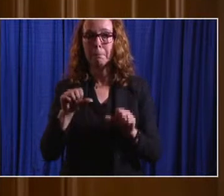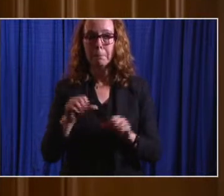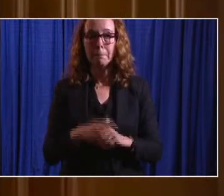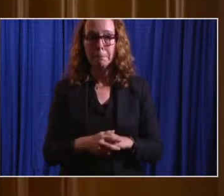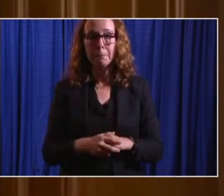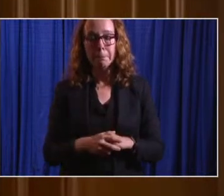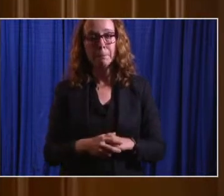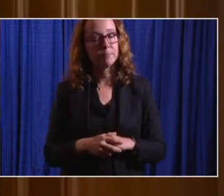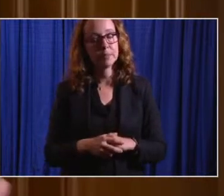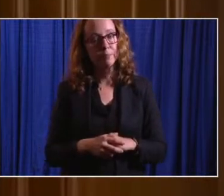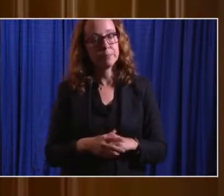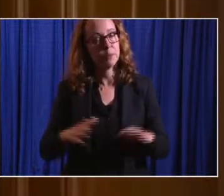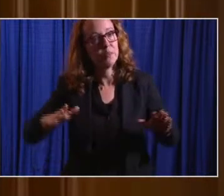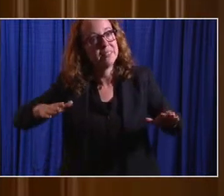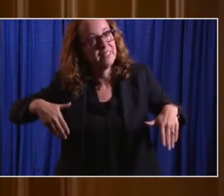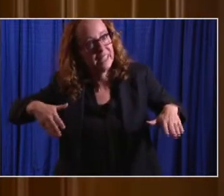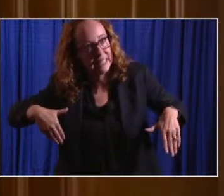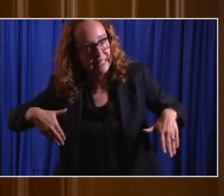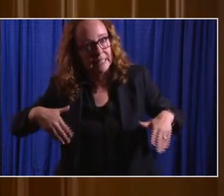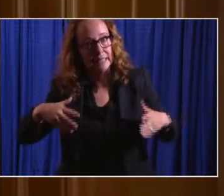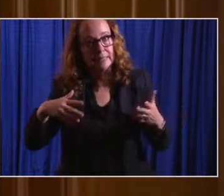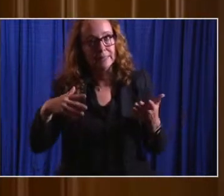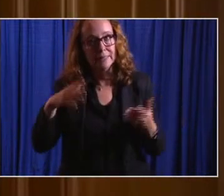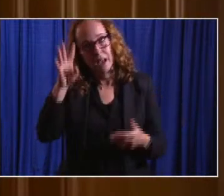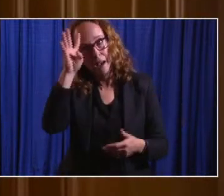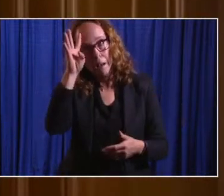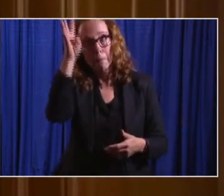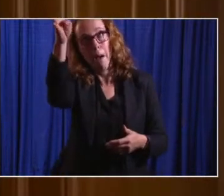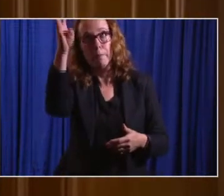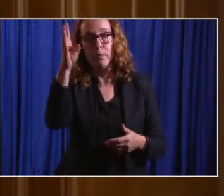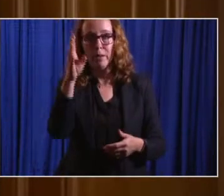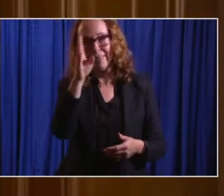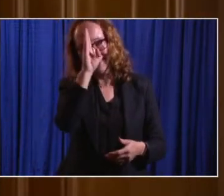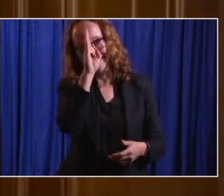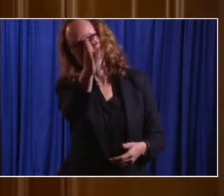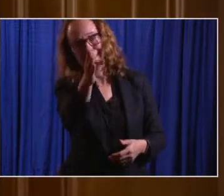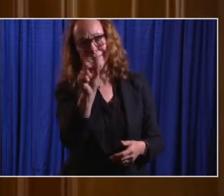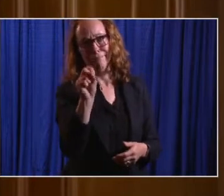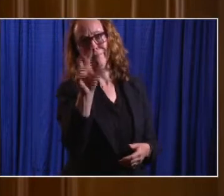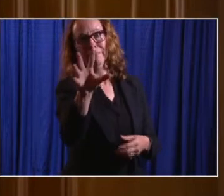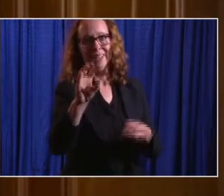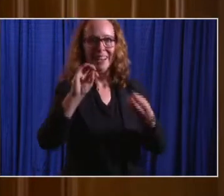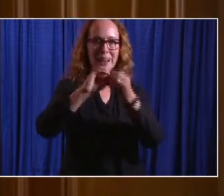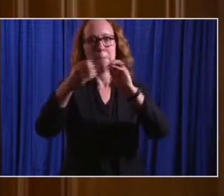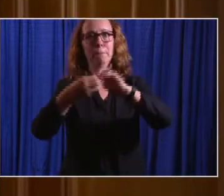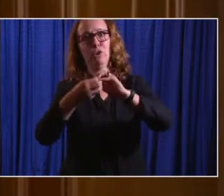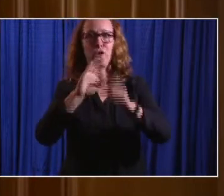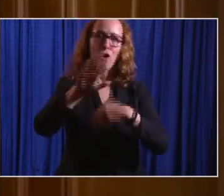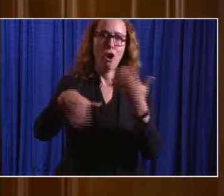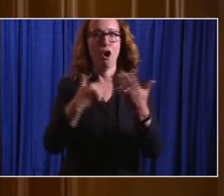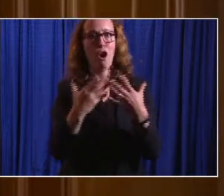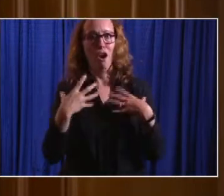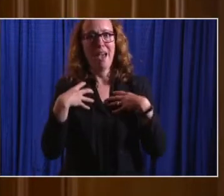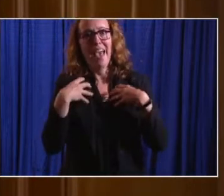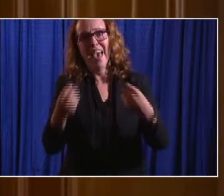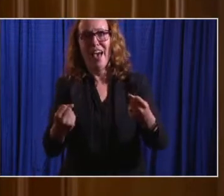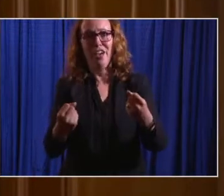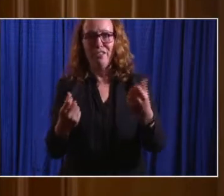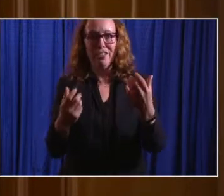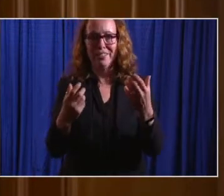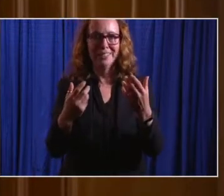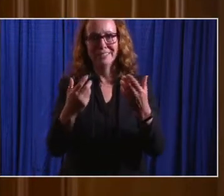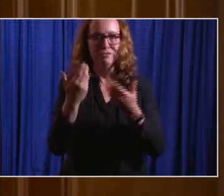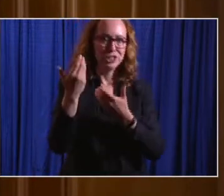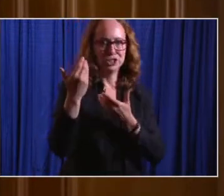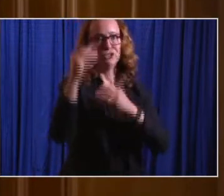But we've not yet come up with here's the specific number that all health orders will come off. And we're still talking about it